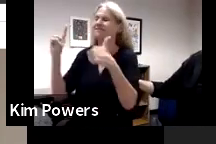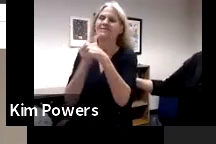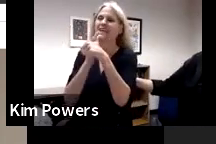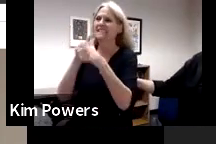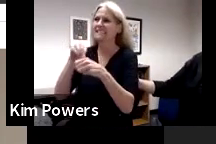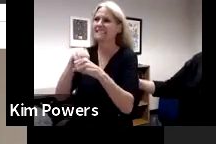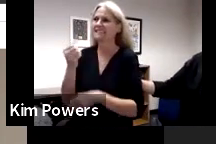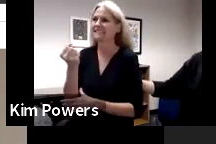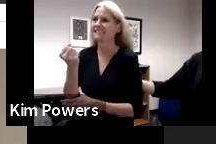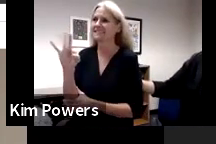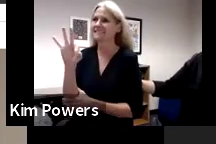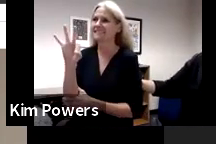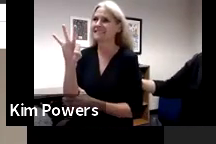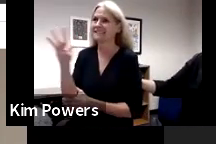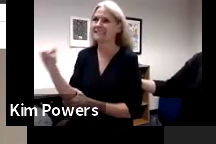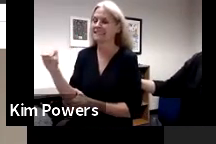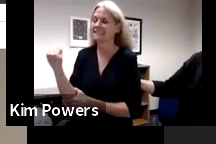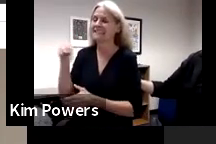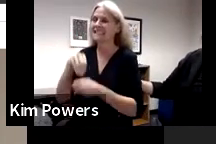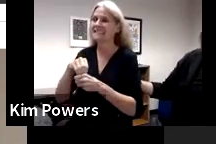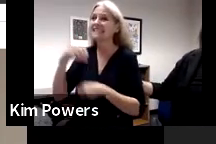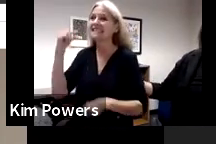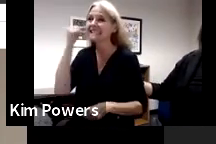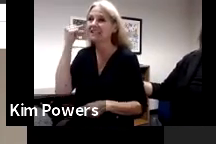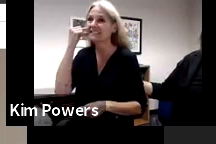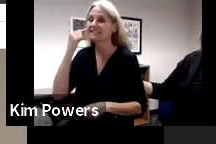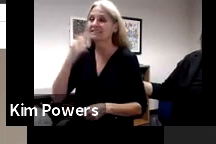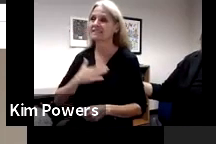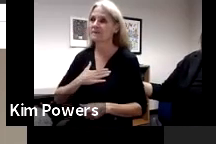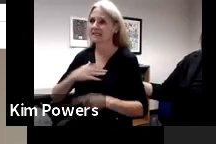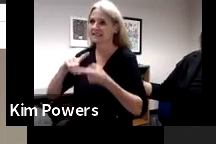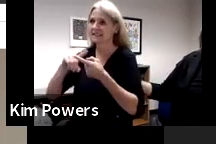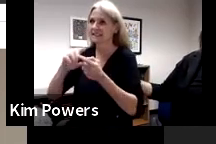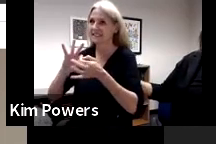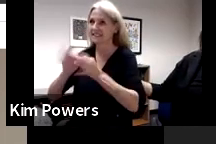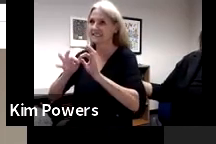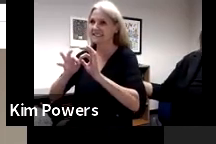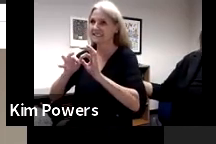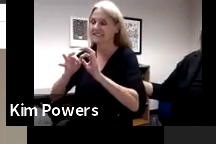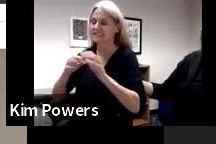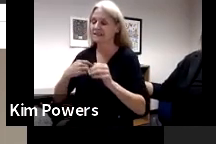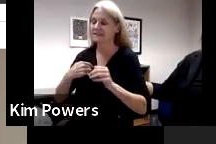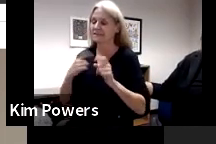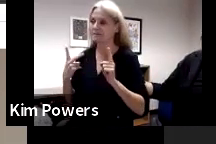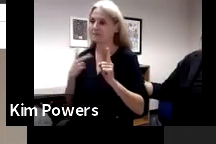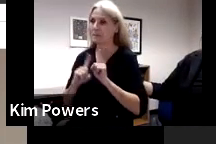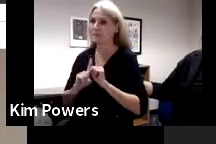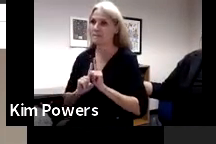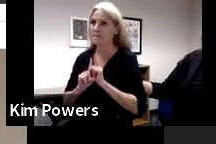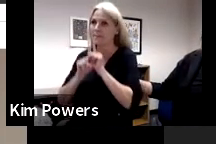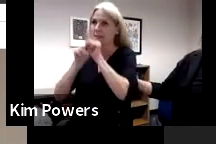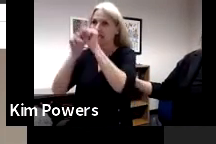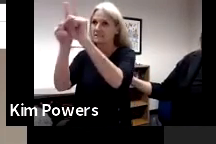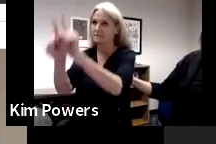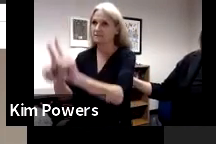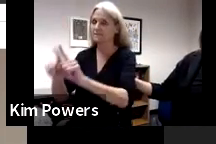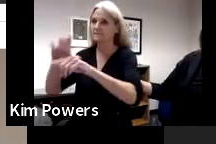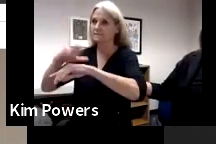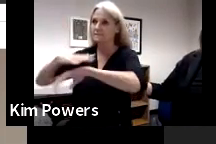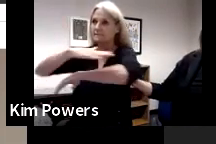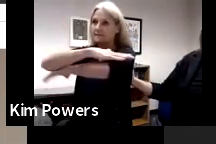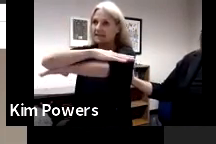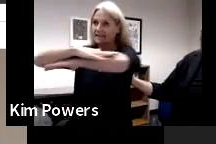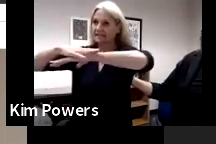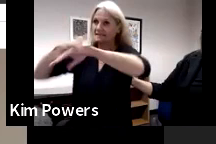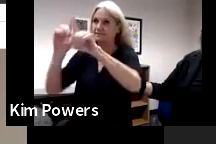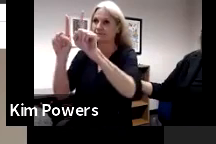going to my very first ADA event in 1990 in San Antonio. I went with my friend and my